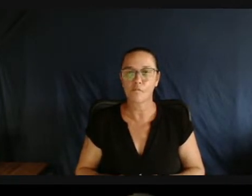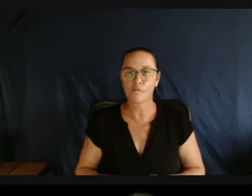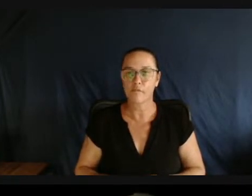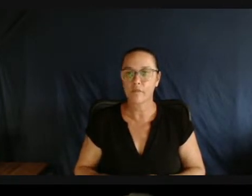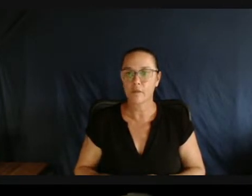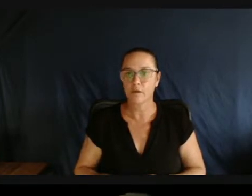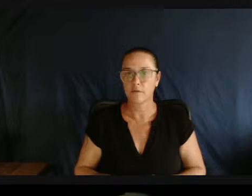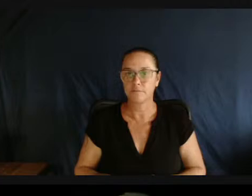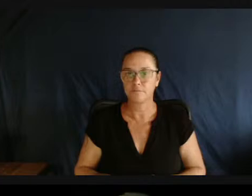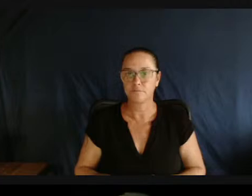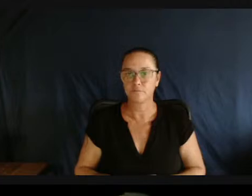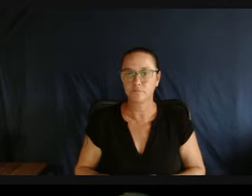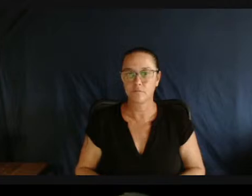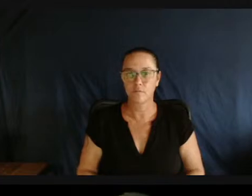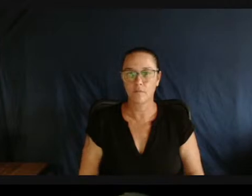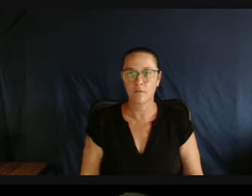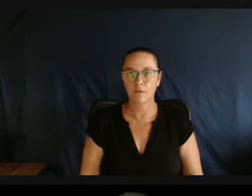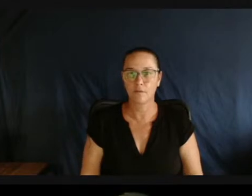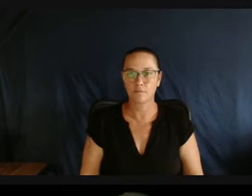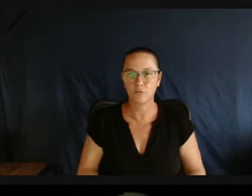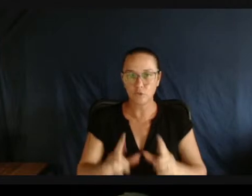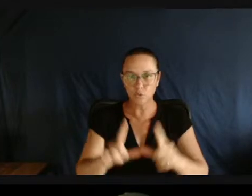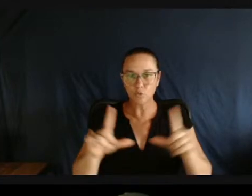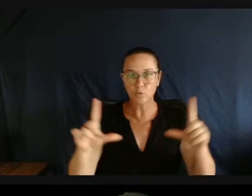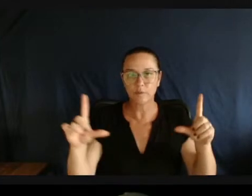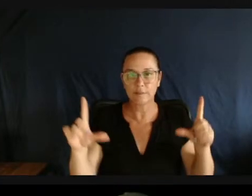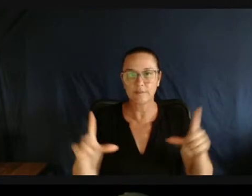this other way as well.